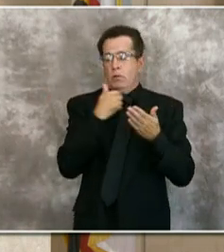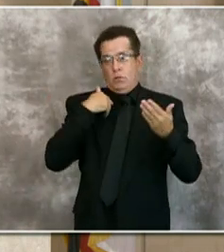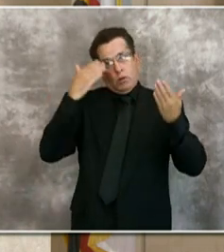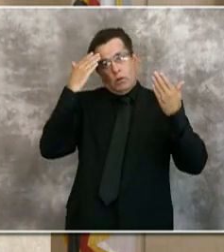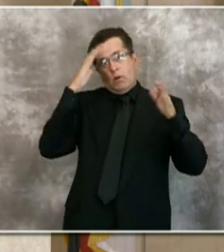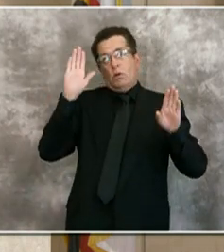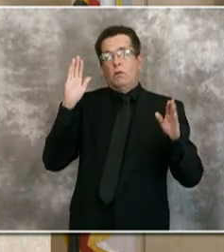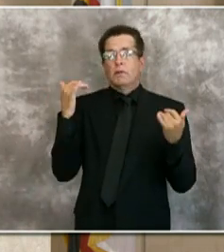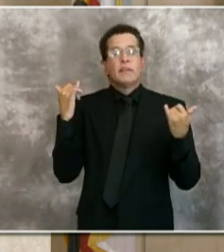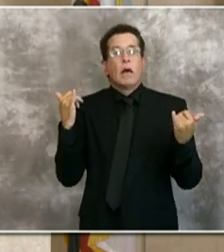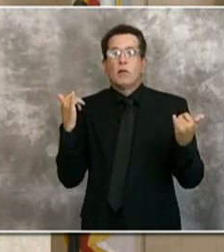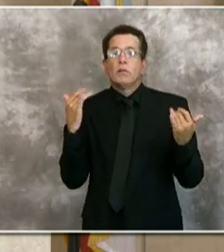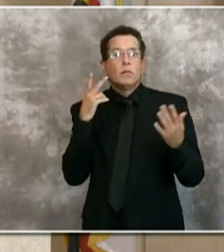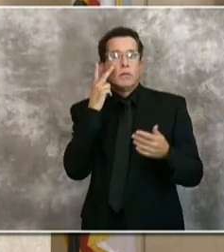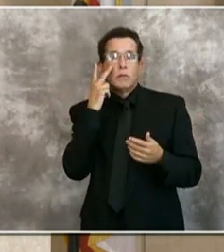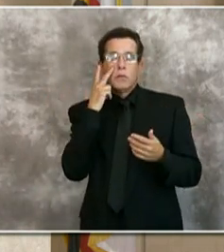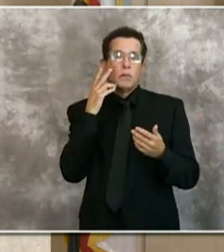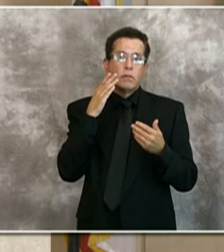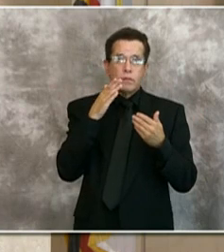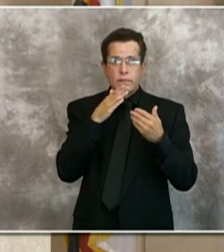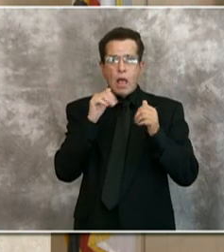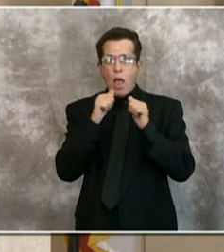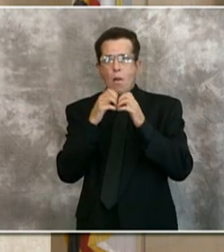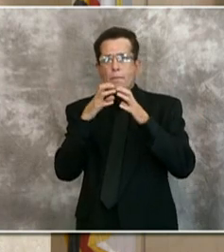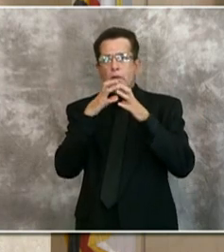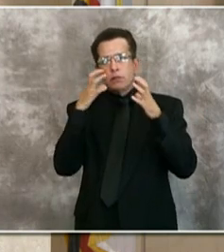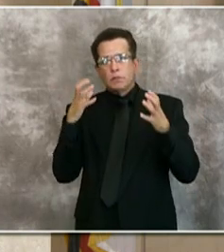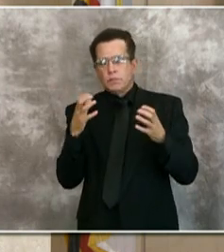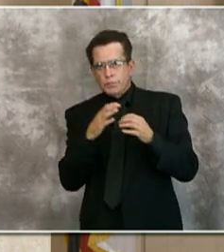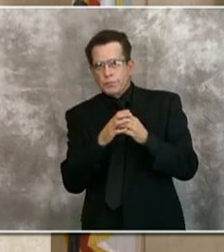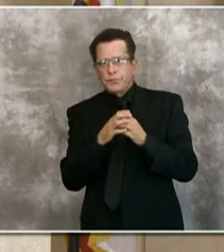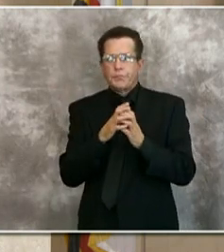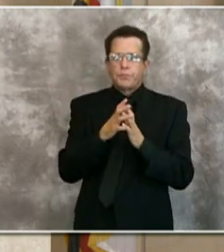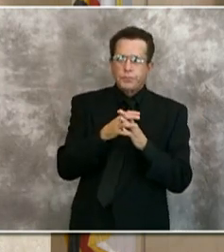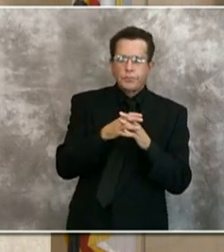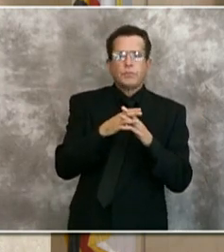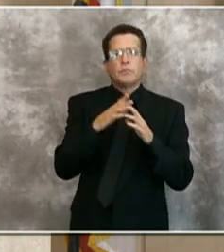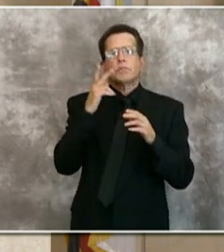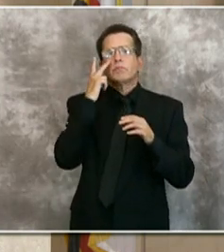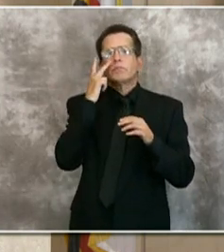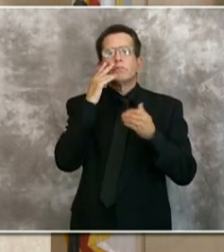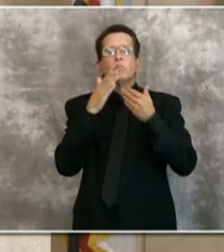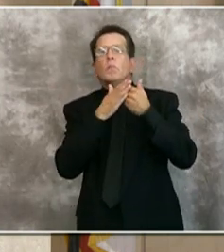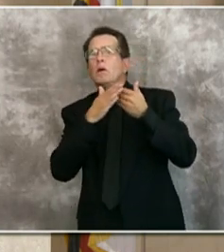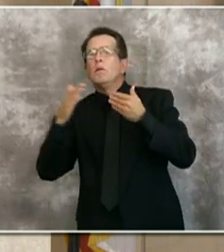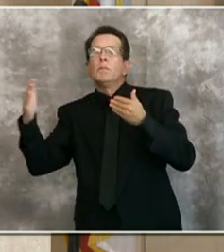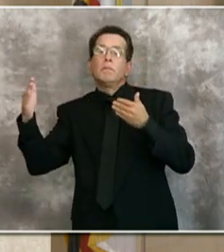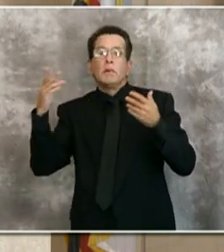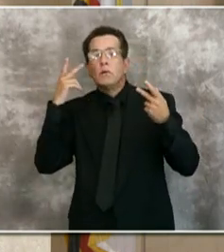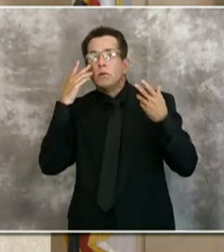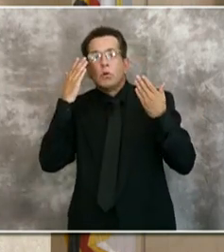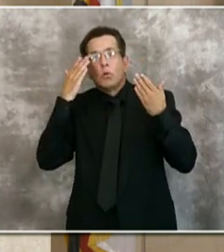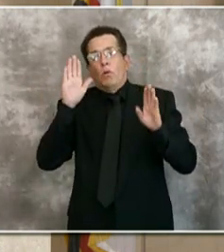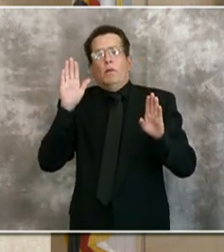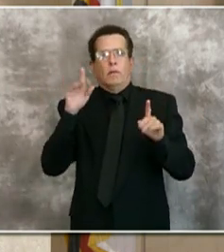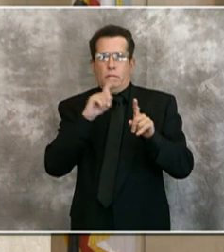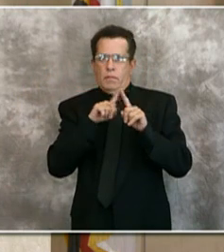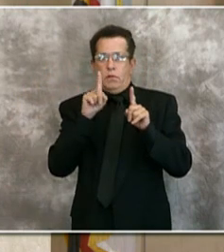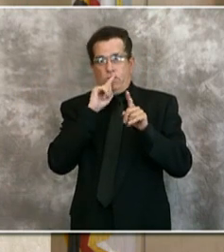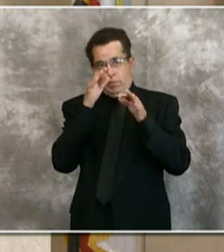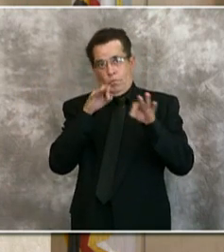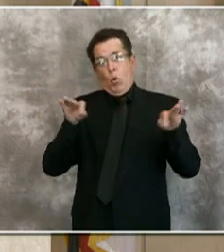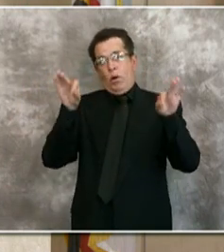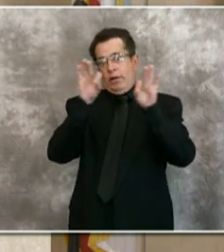how much these specific circumstances are contributing to the outbreak, but I would say that the most important thing